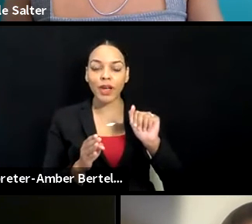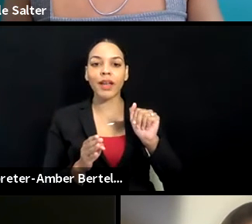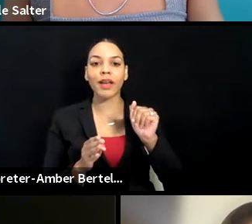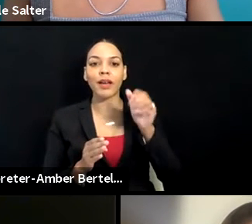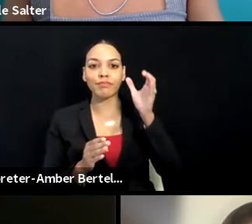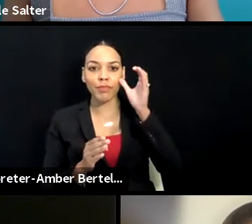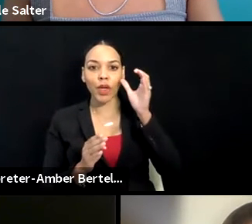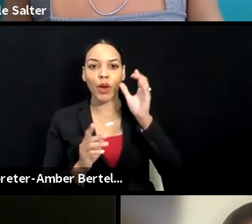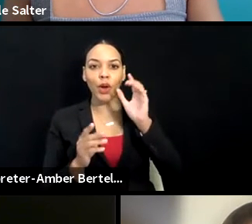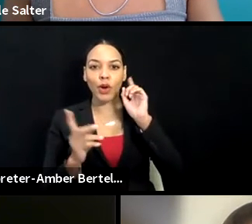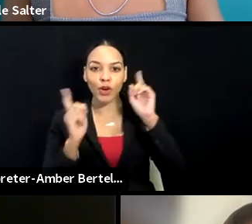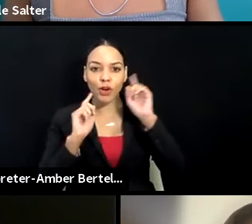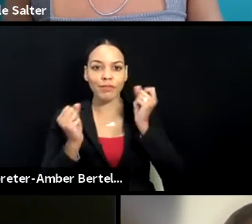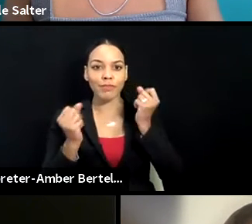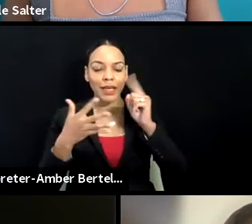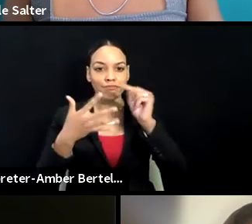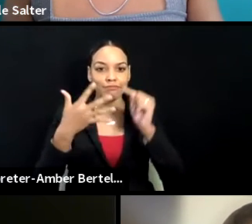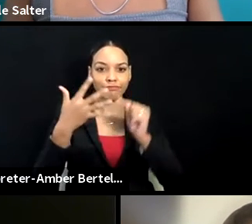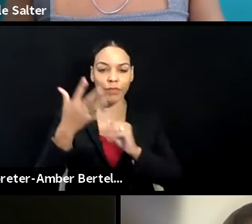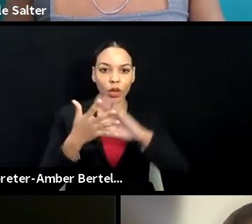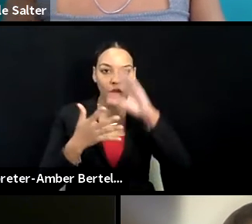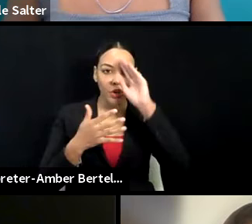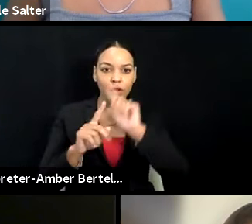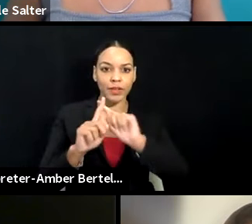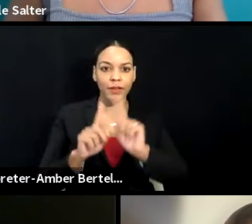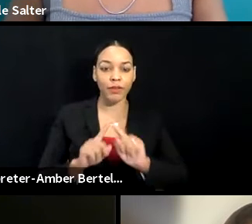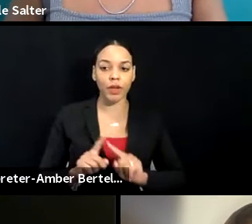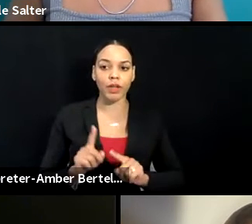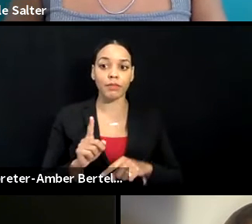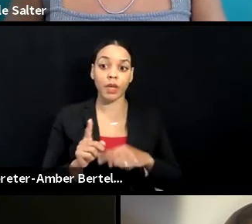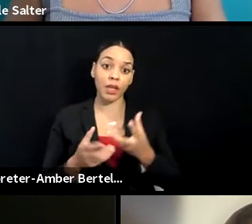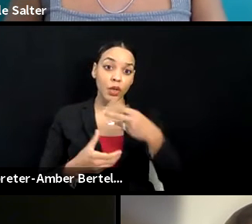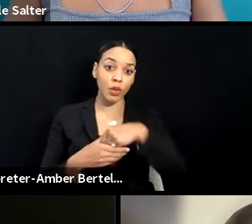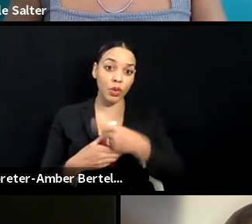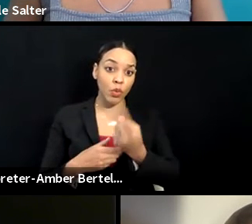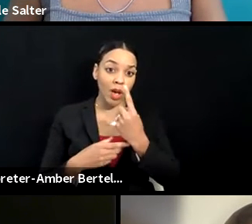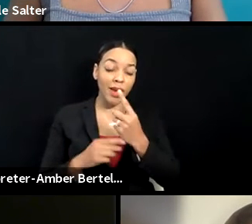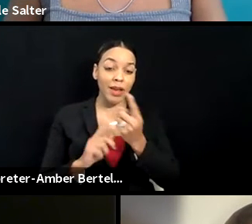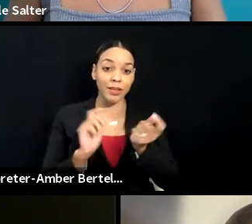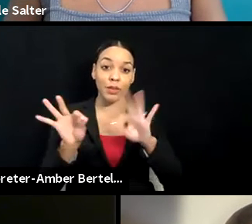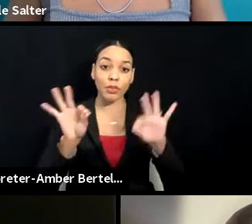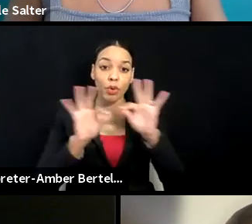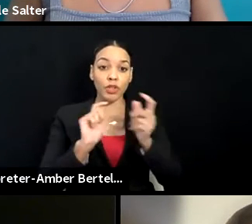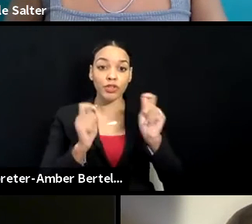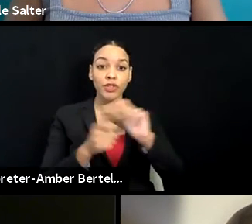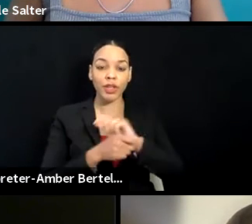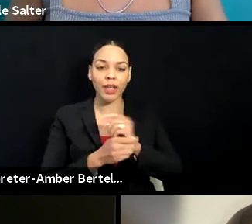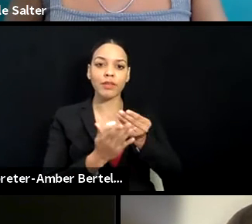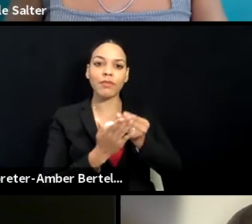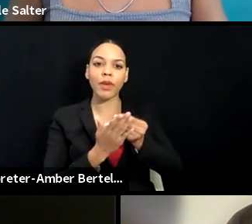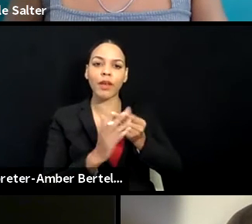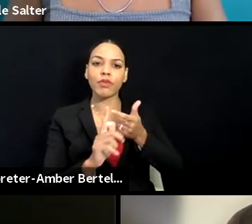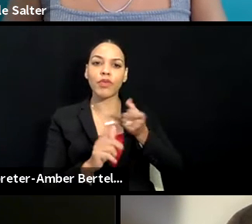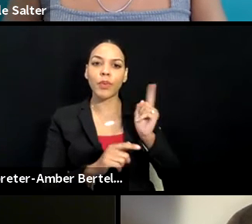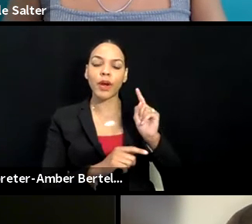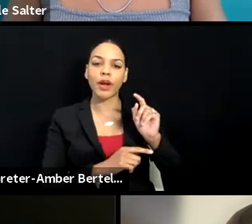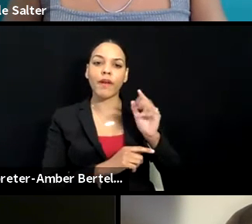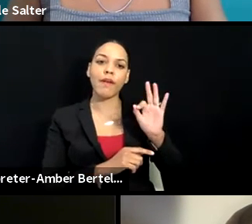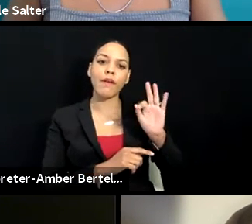but including, you know, changing funding streams, both public and private funding